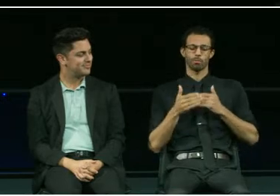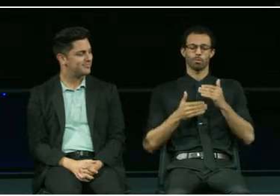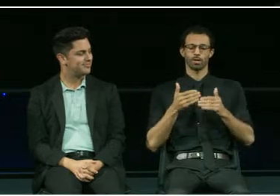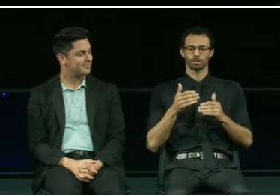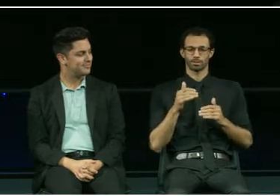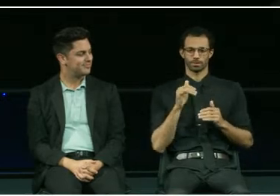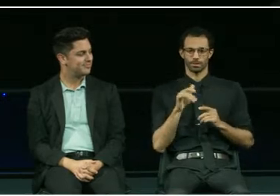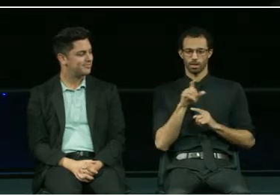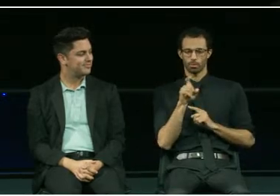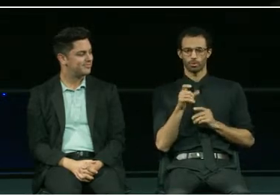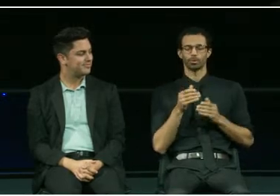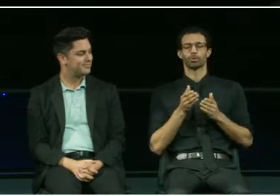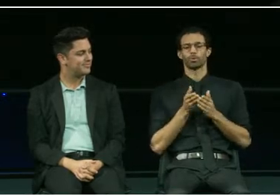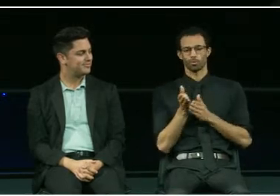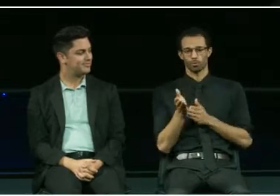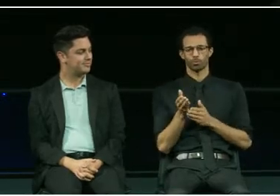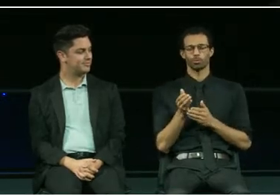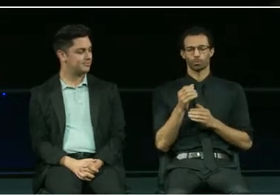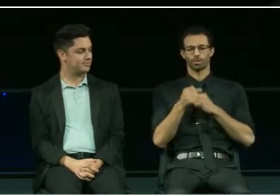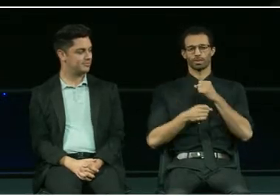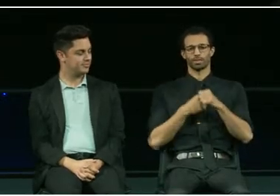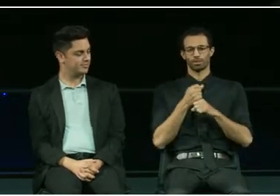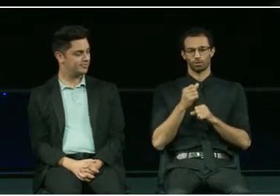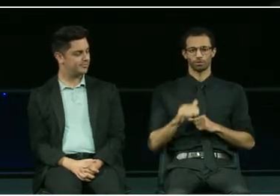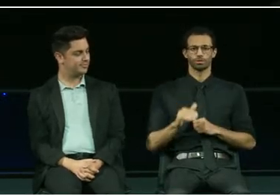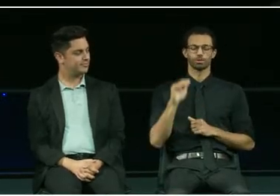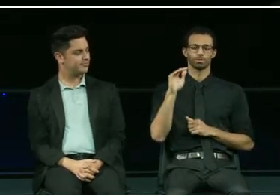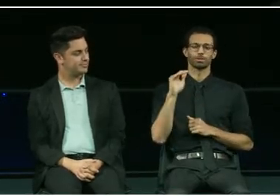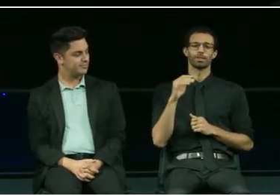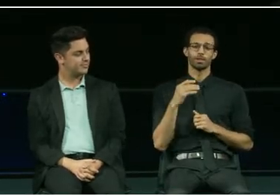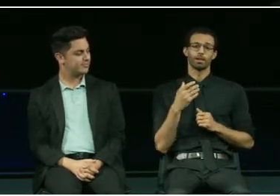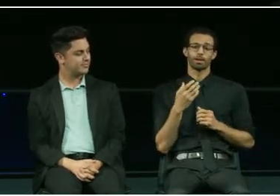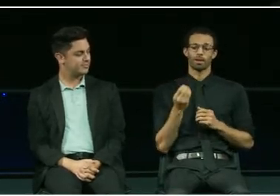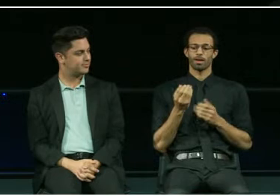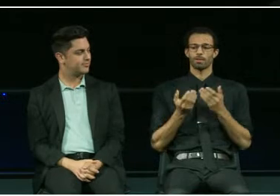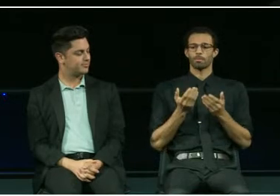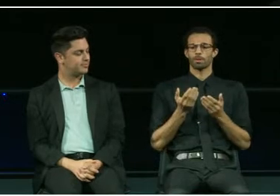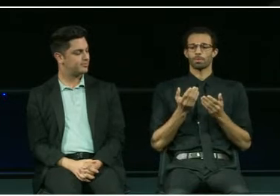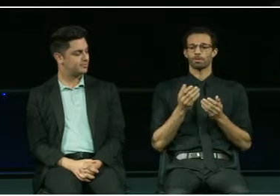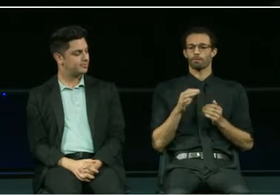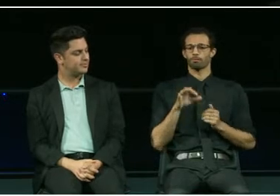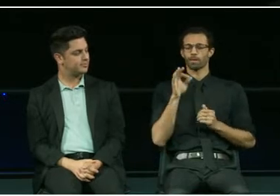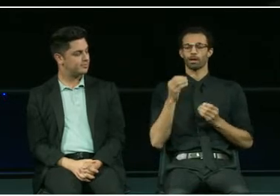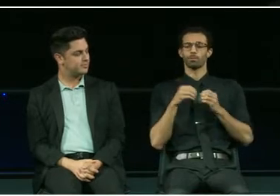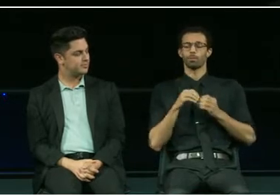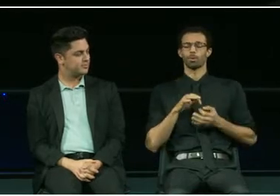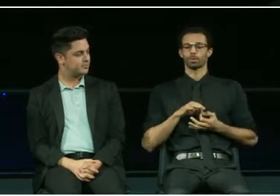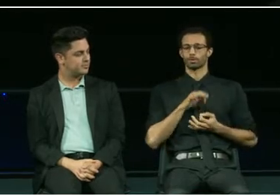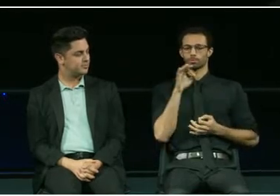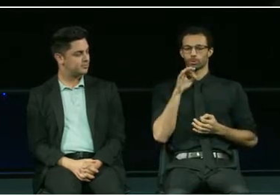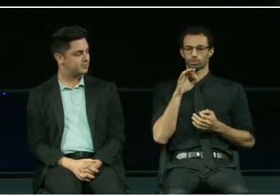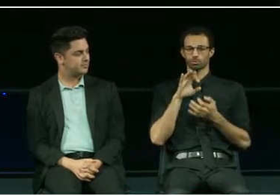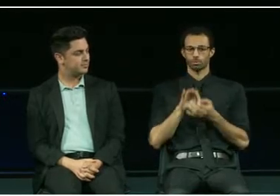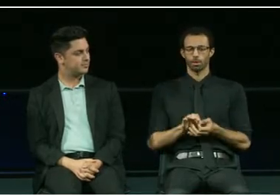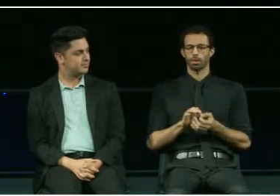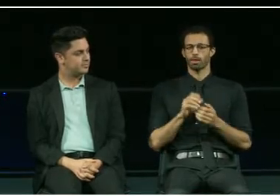years and get to maybe a more spiritual answer, maybe.